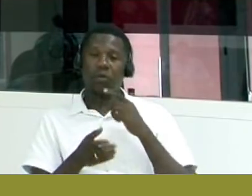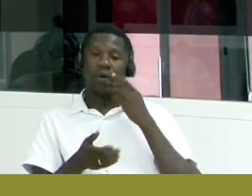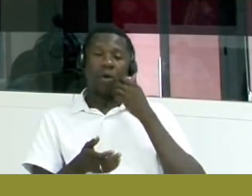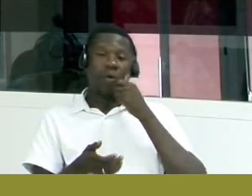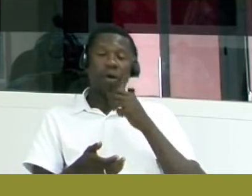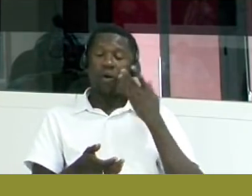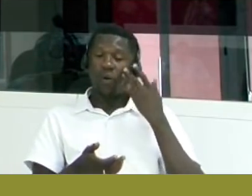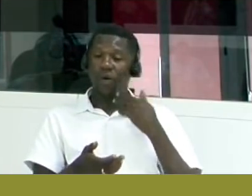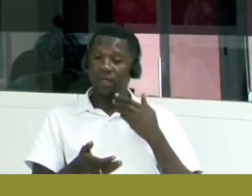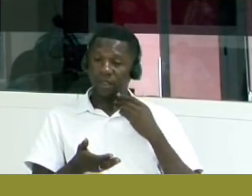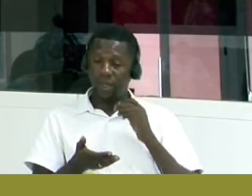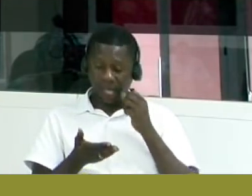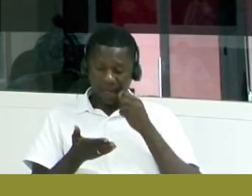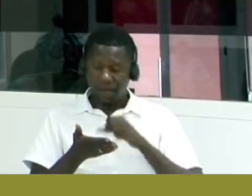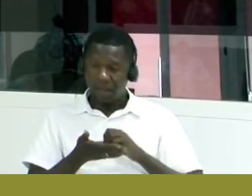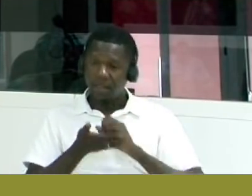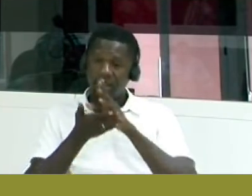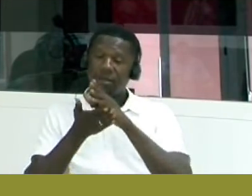the IGP,